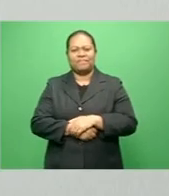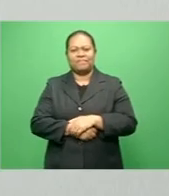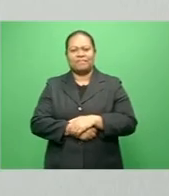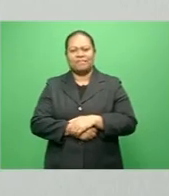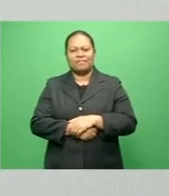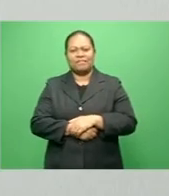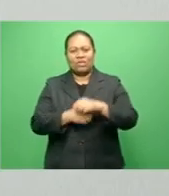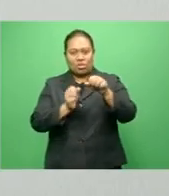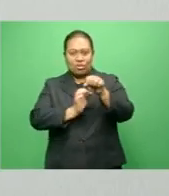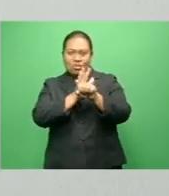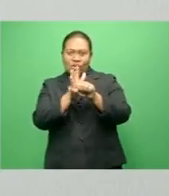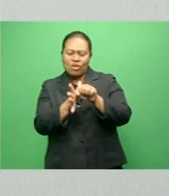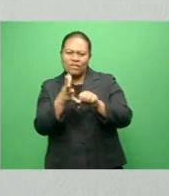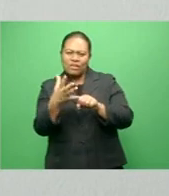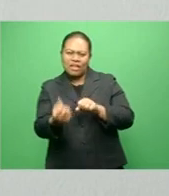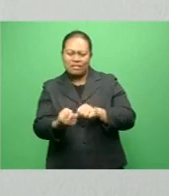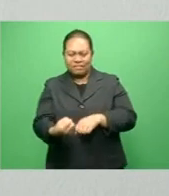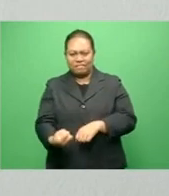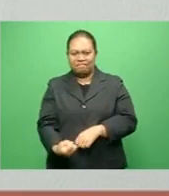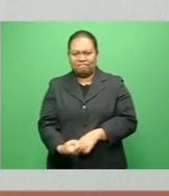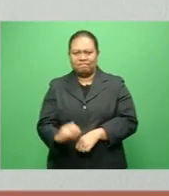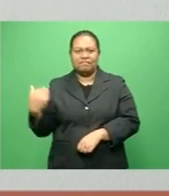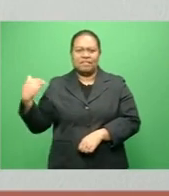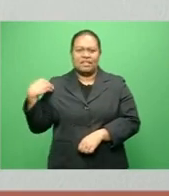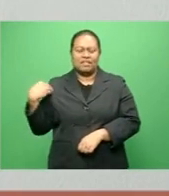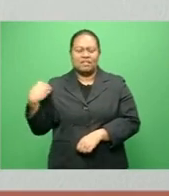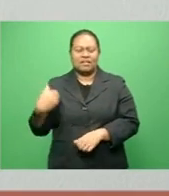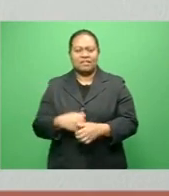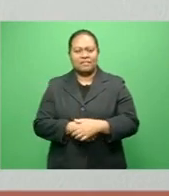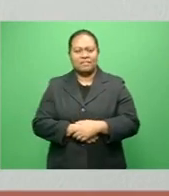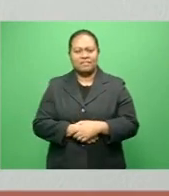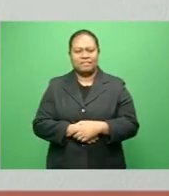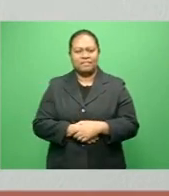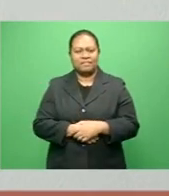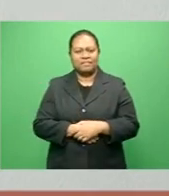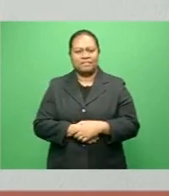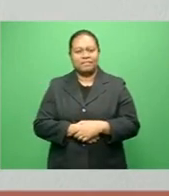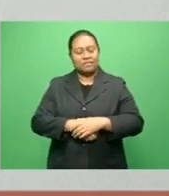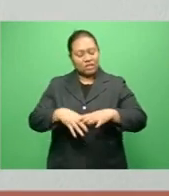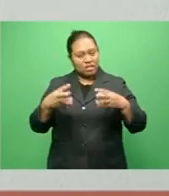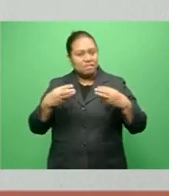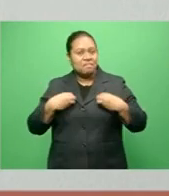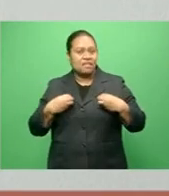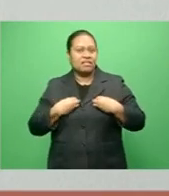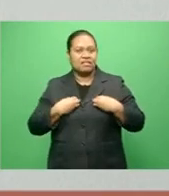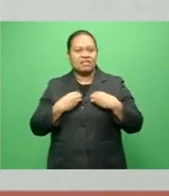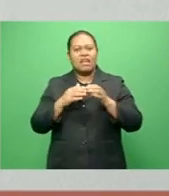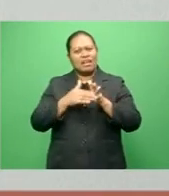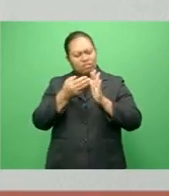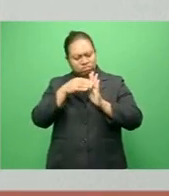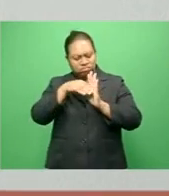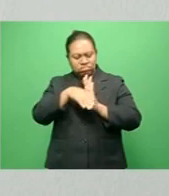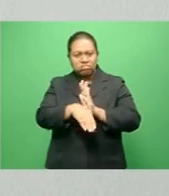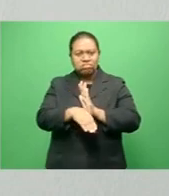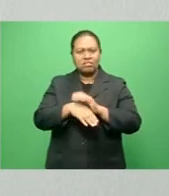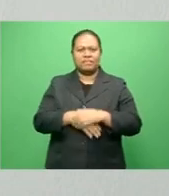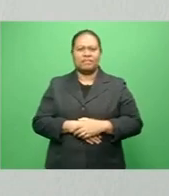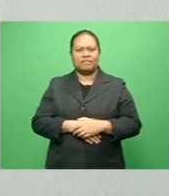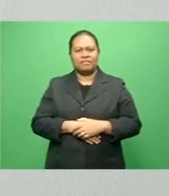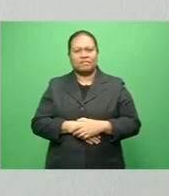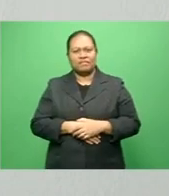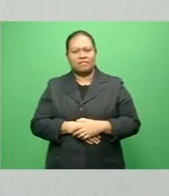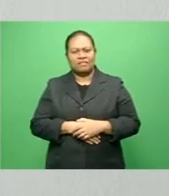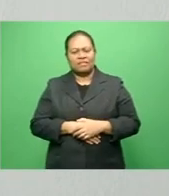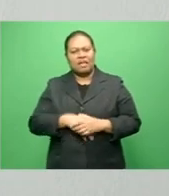has effect and the business are all going down, but I have faith in the